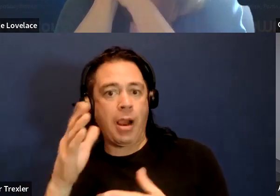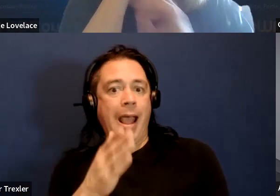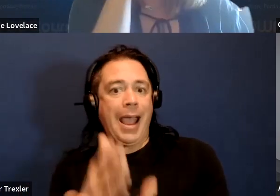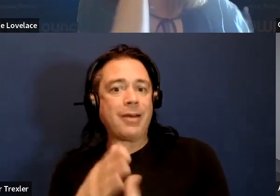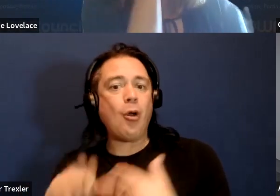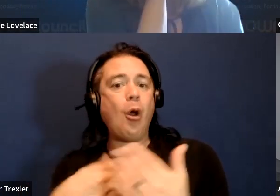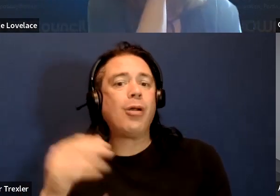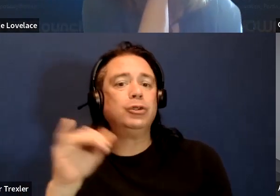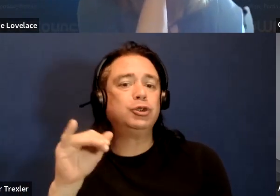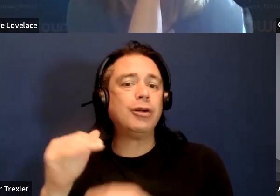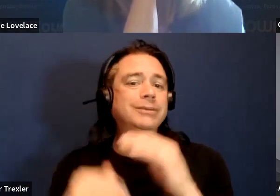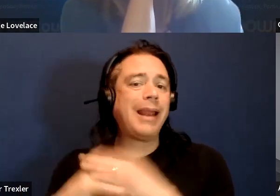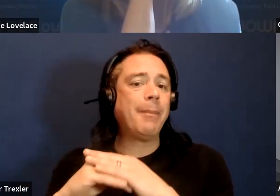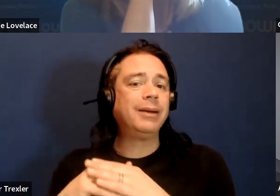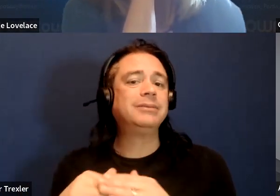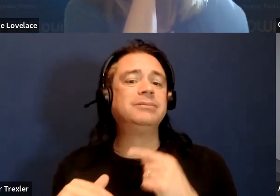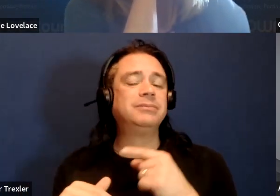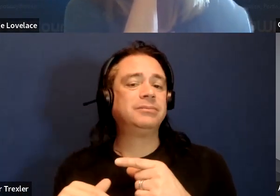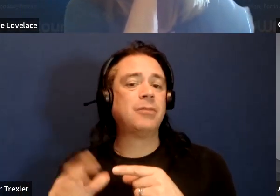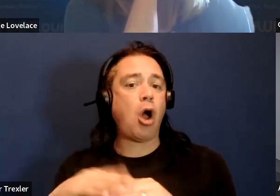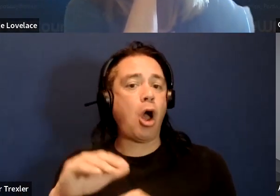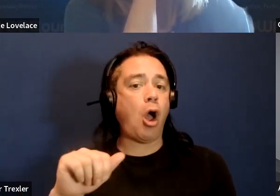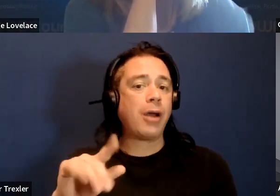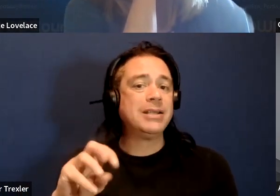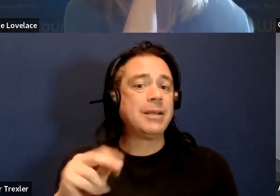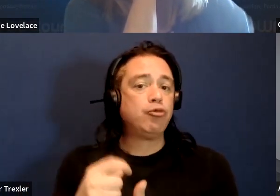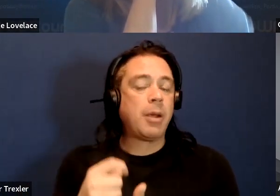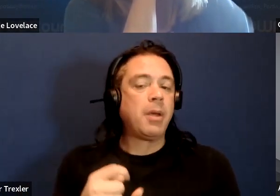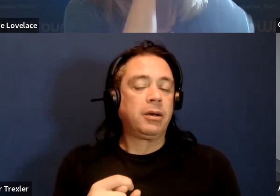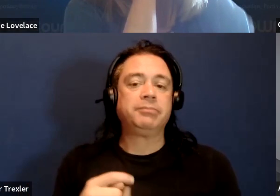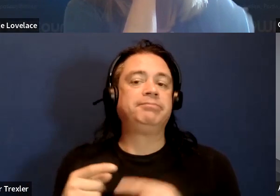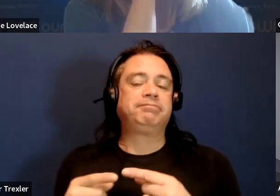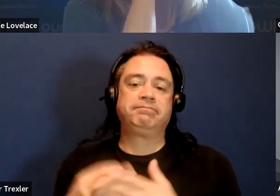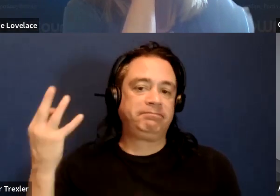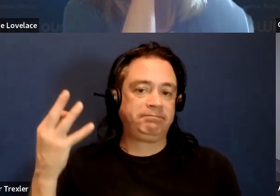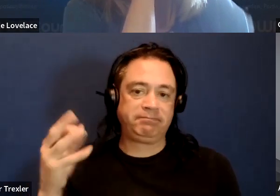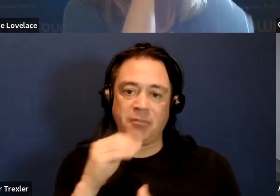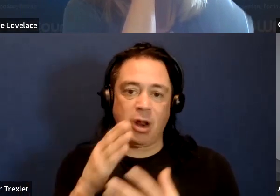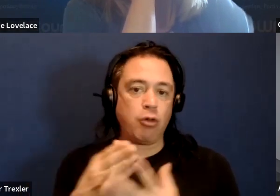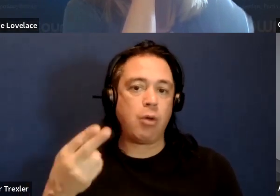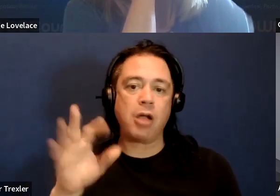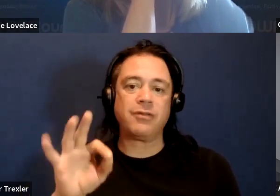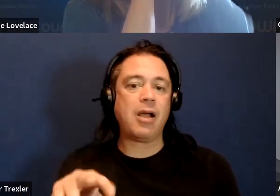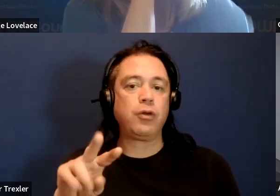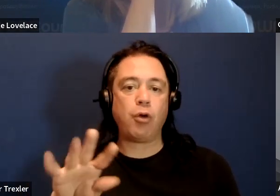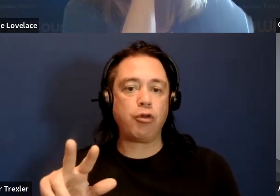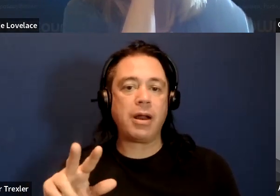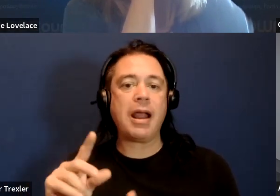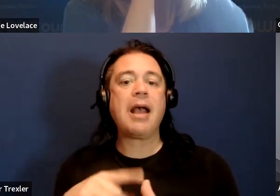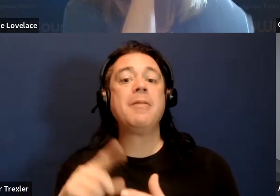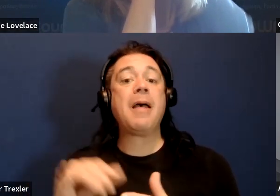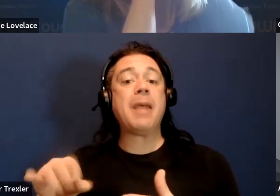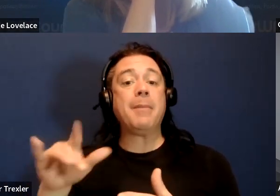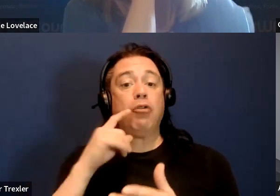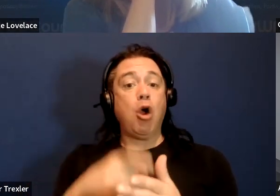insurance limits on autism treatment did not make it through House File 243. And then the bill that would have